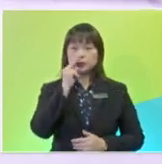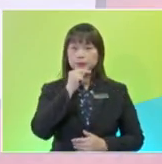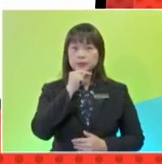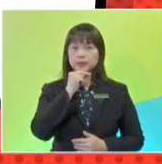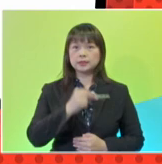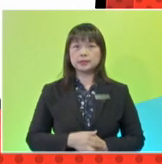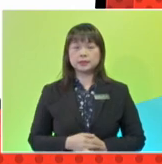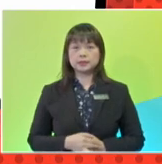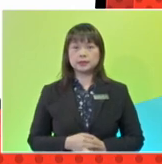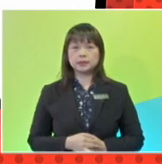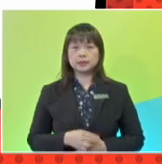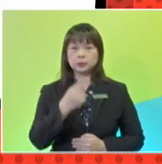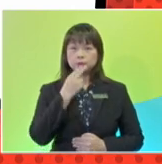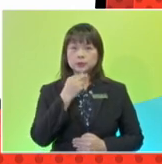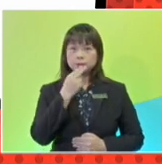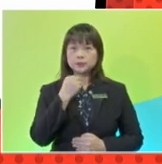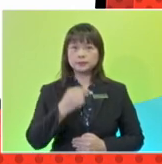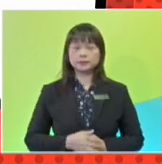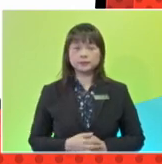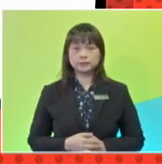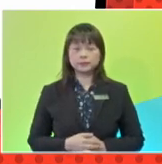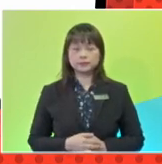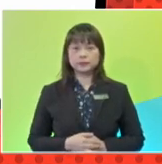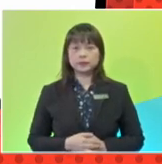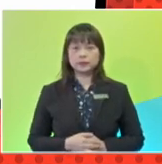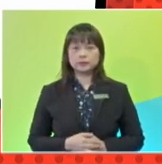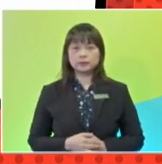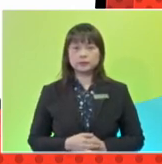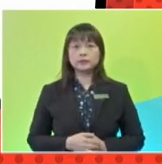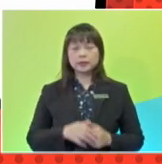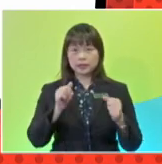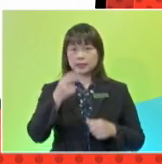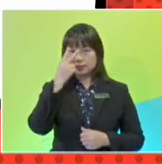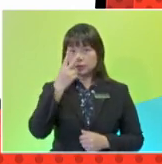water. Okay. Right? Okay. So now we're going to place water inside this container.